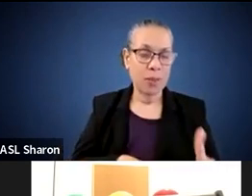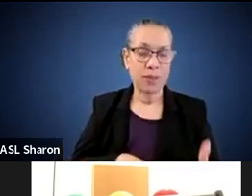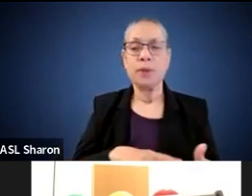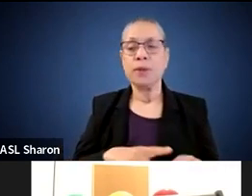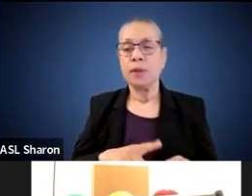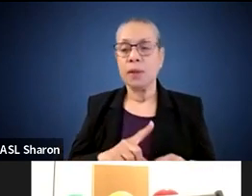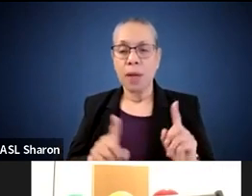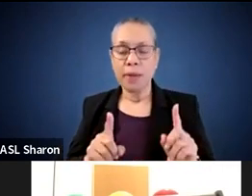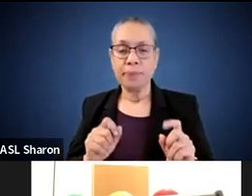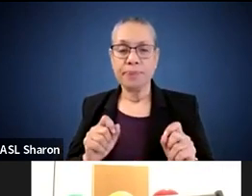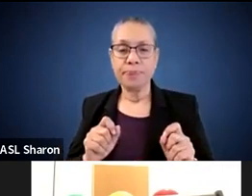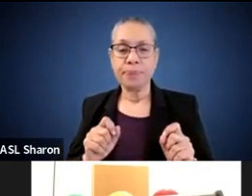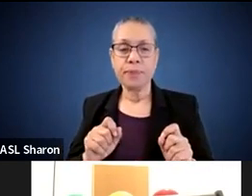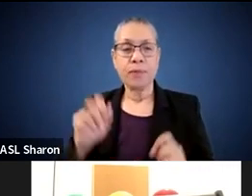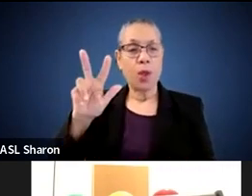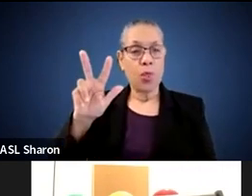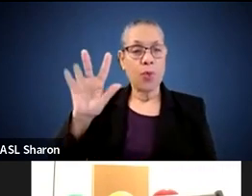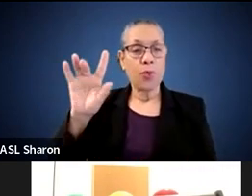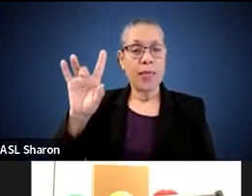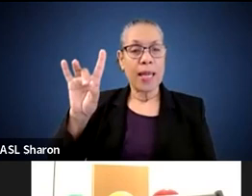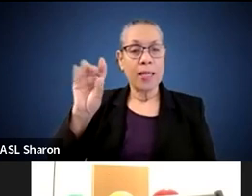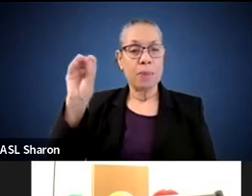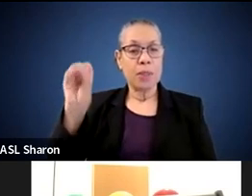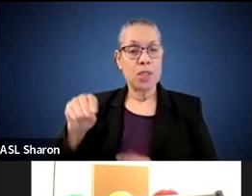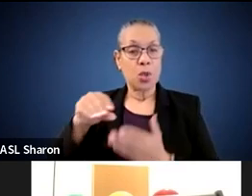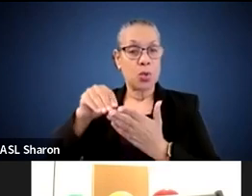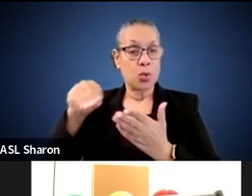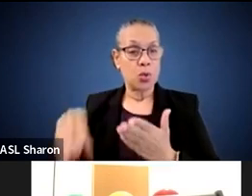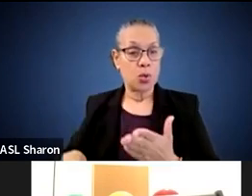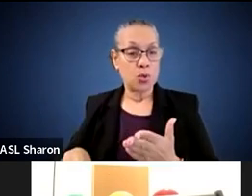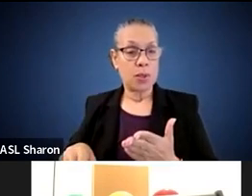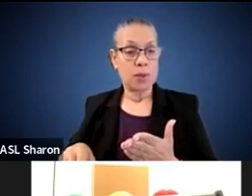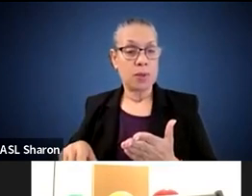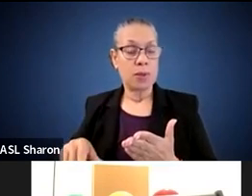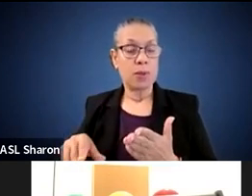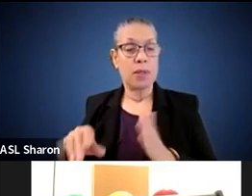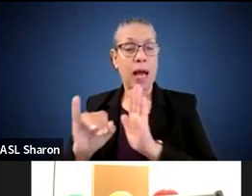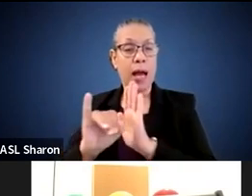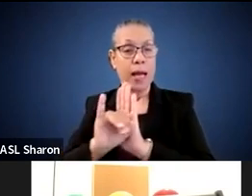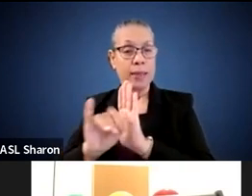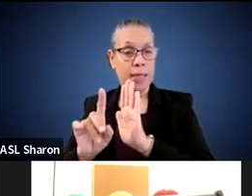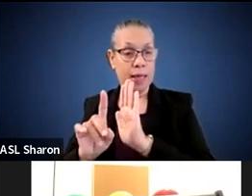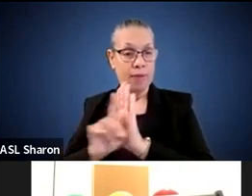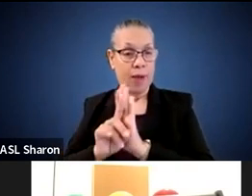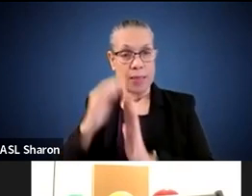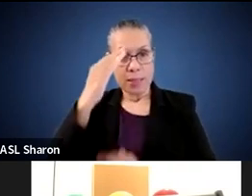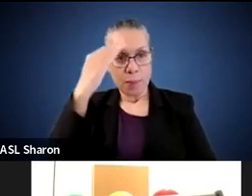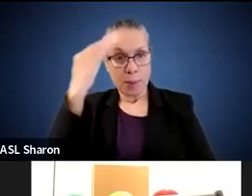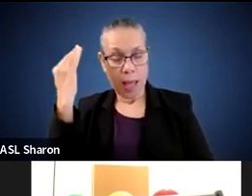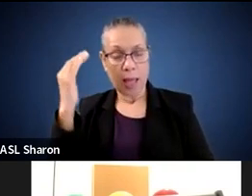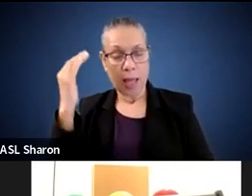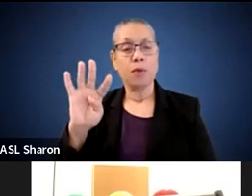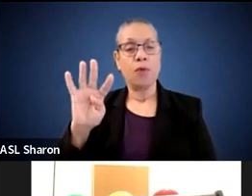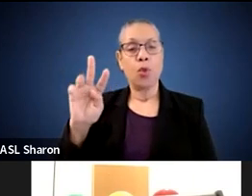deeper um 38 of the students are self-identify family self-identify as black and